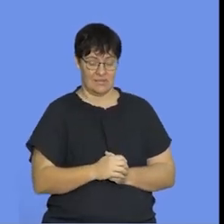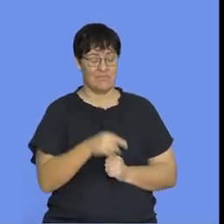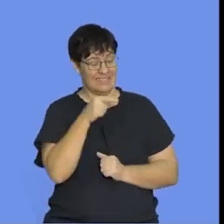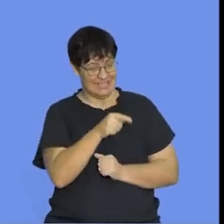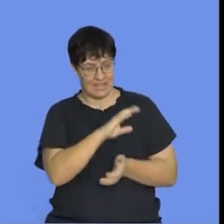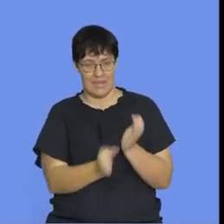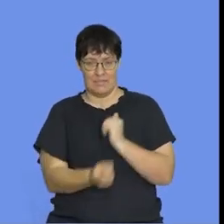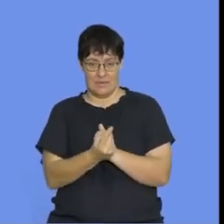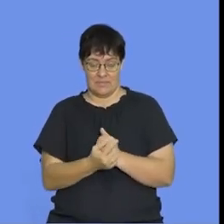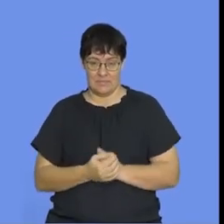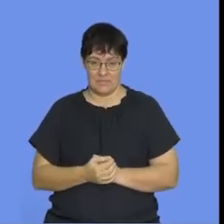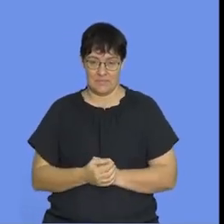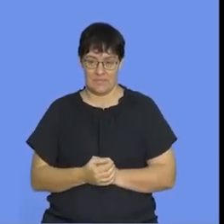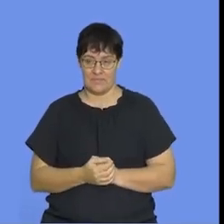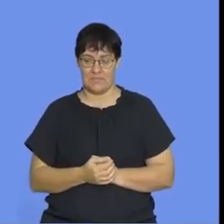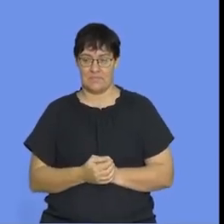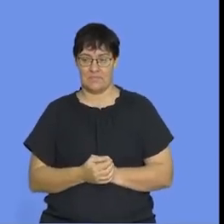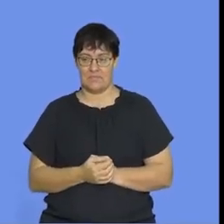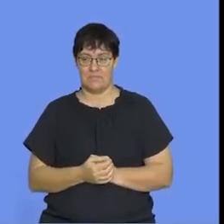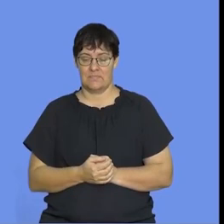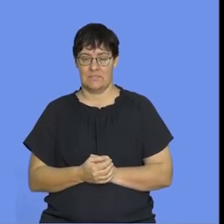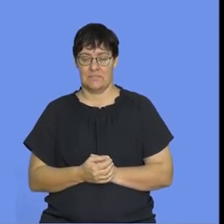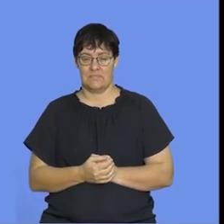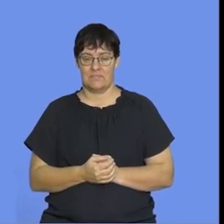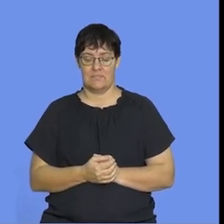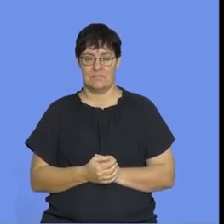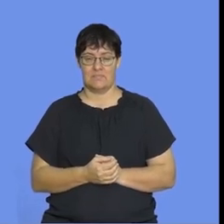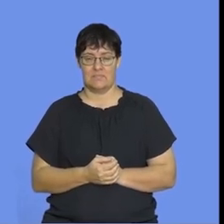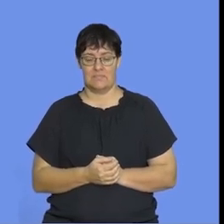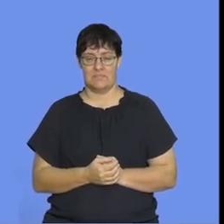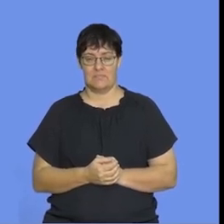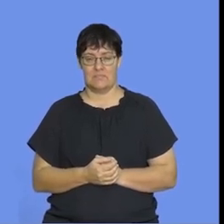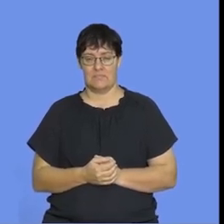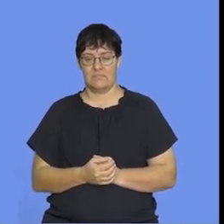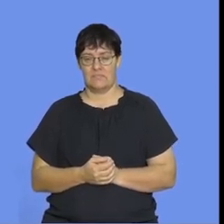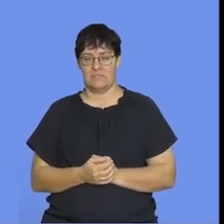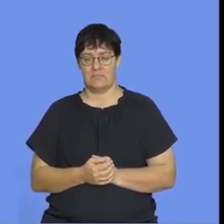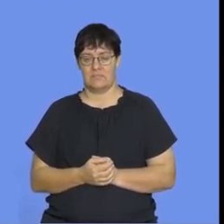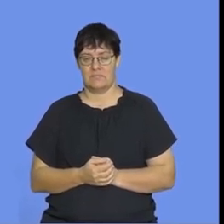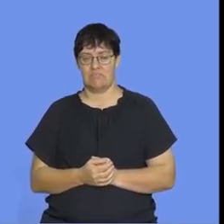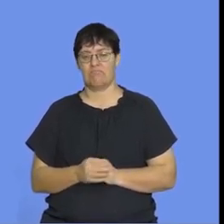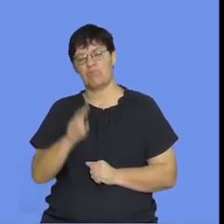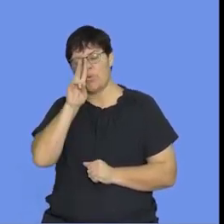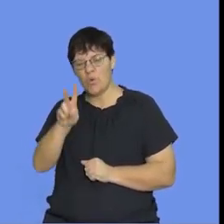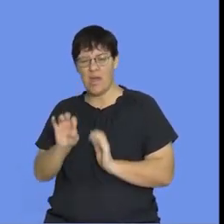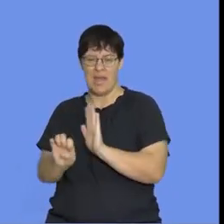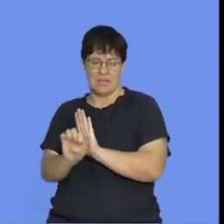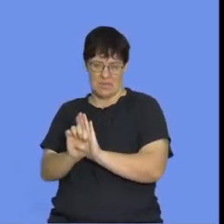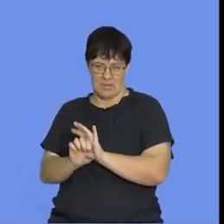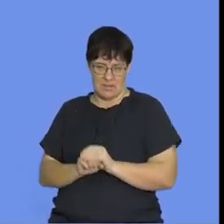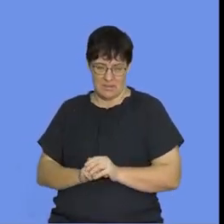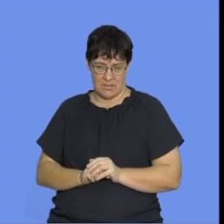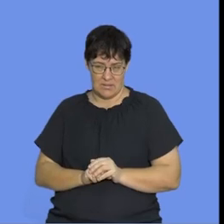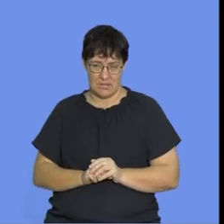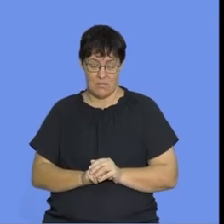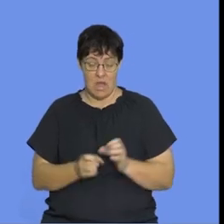happens, right? Okay, moving along. Now, if we look at an example, okay? Now, we started